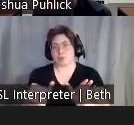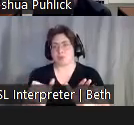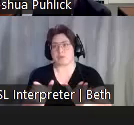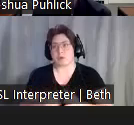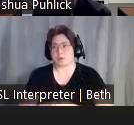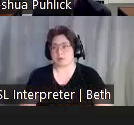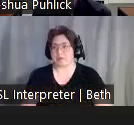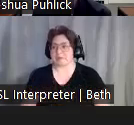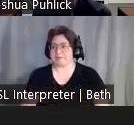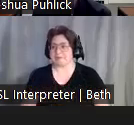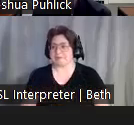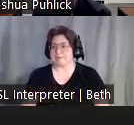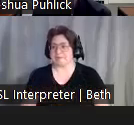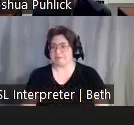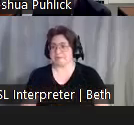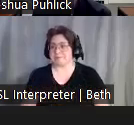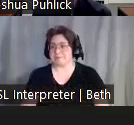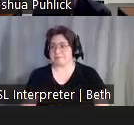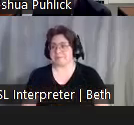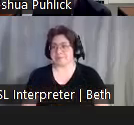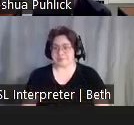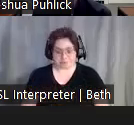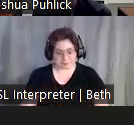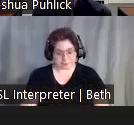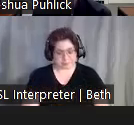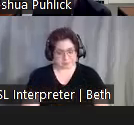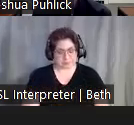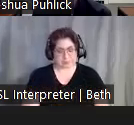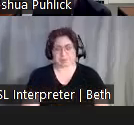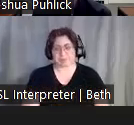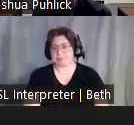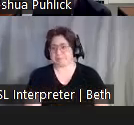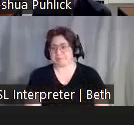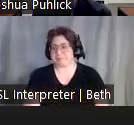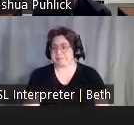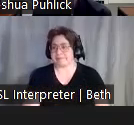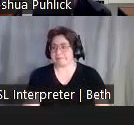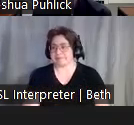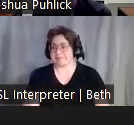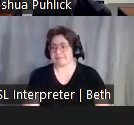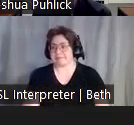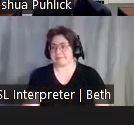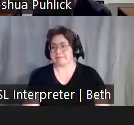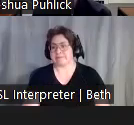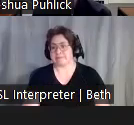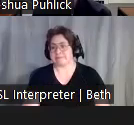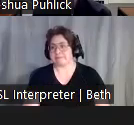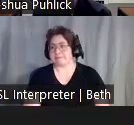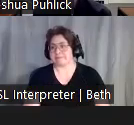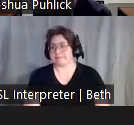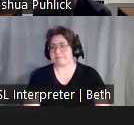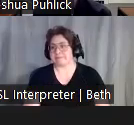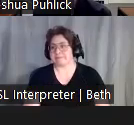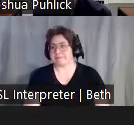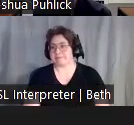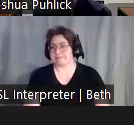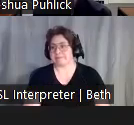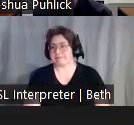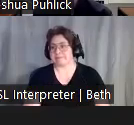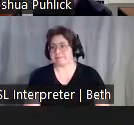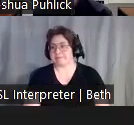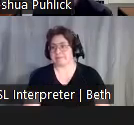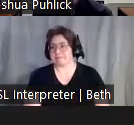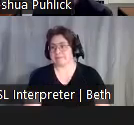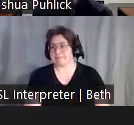Okay, thanks. Now we'll move to a block of 3 questions about more kind of forest management and silviculture. Okay.